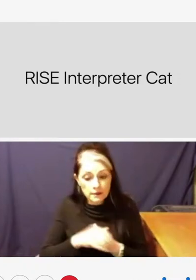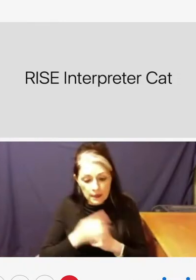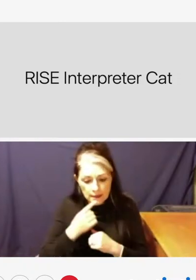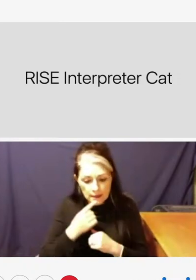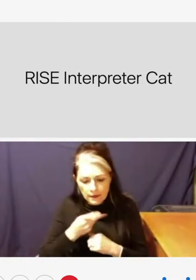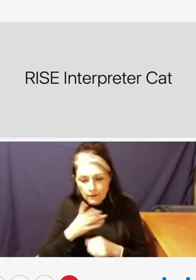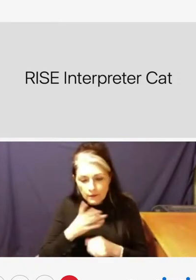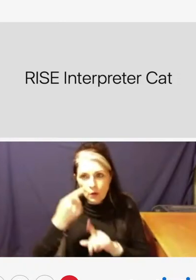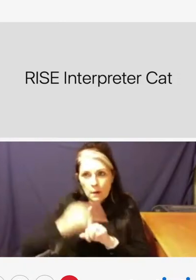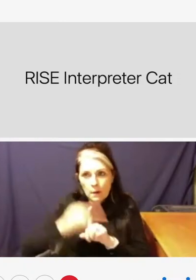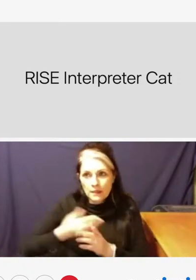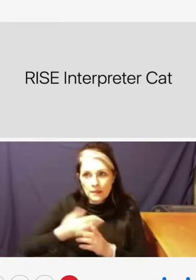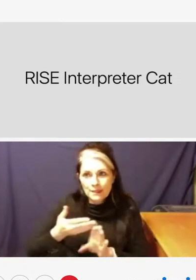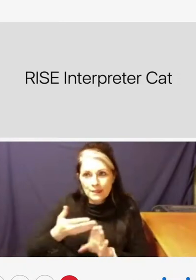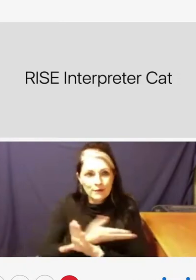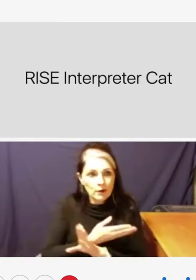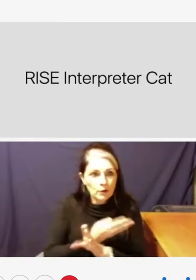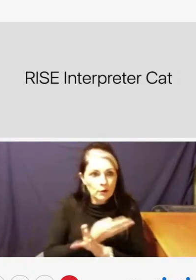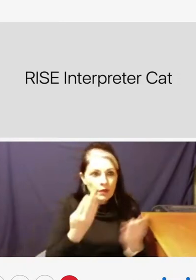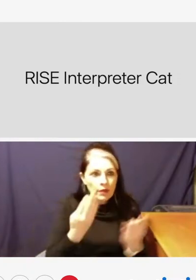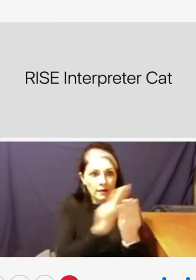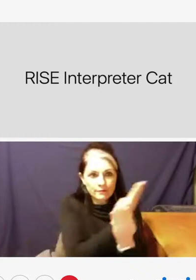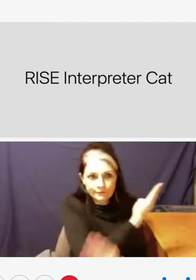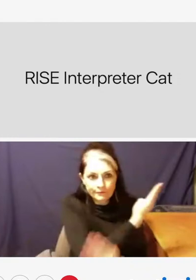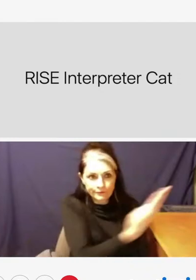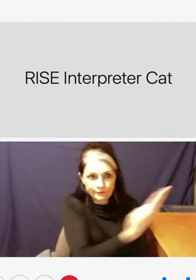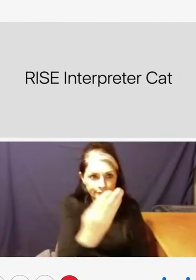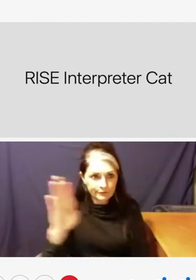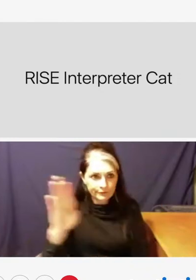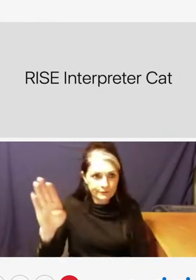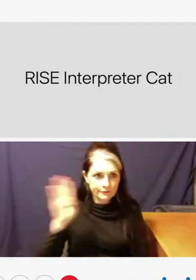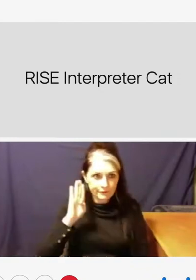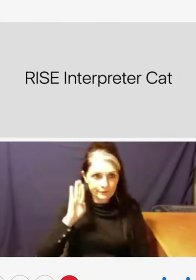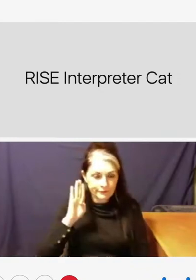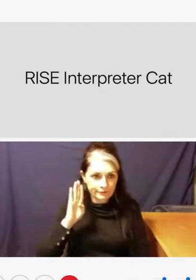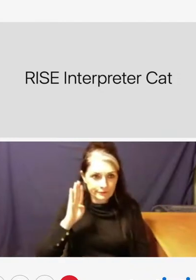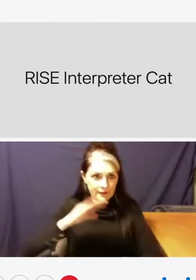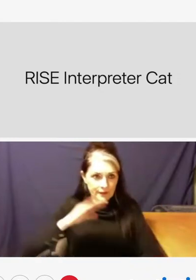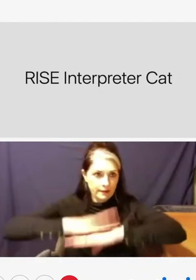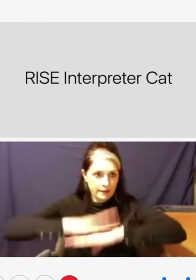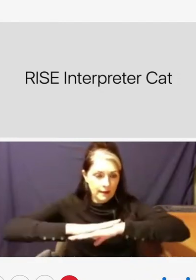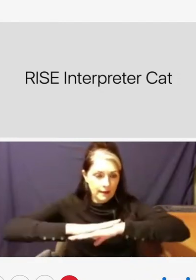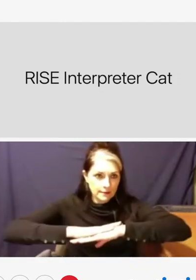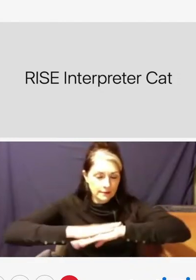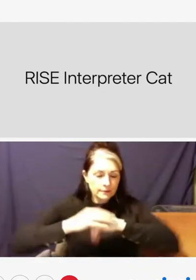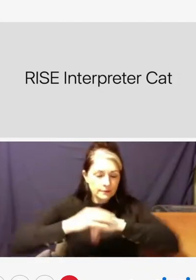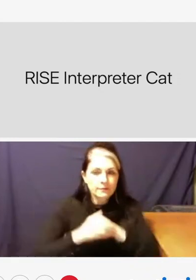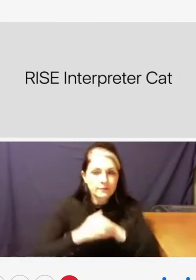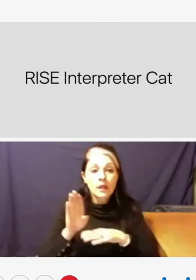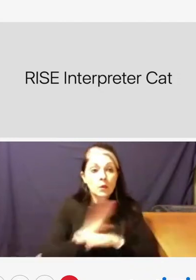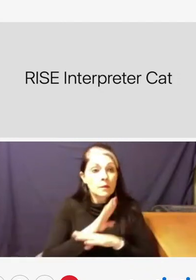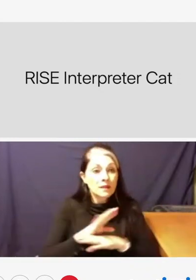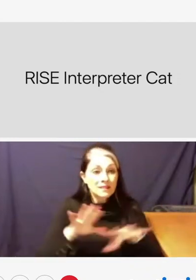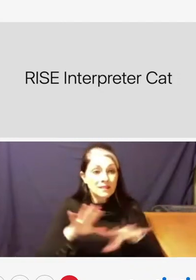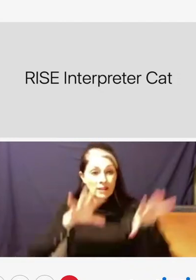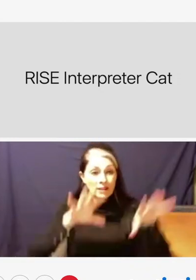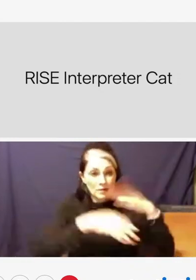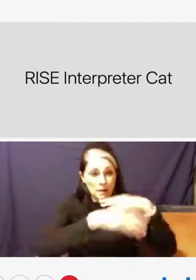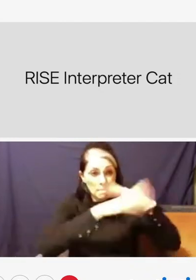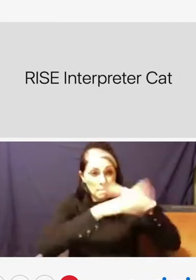shields um we are are in the business of REM removing barriers that impede